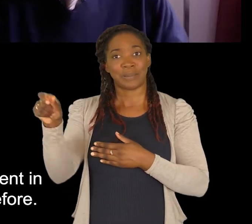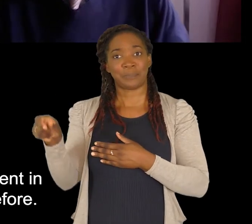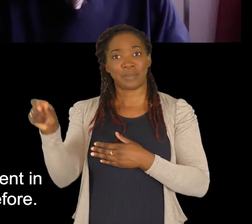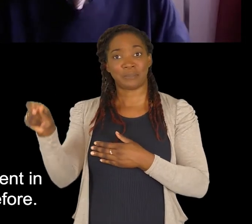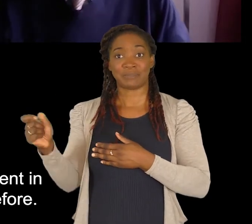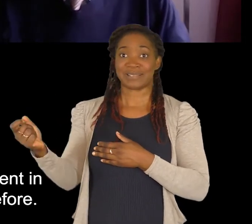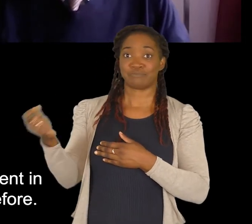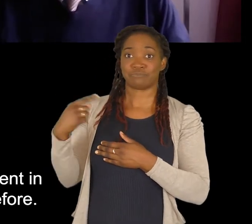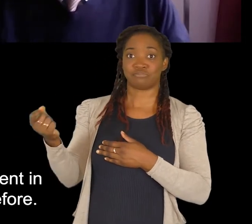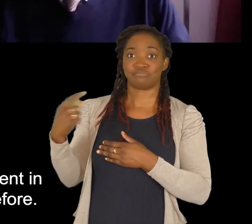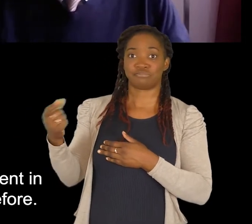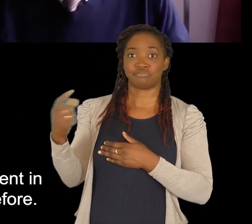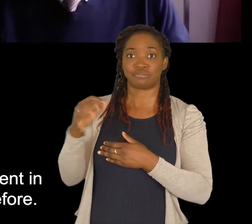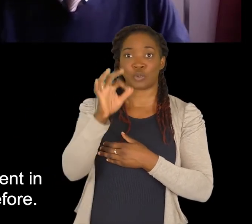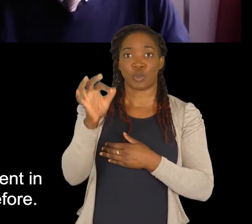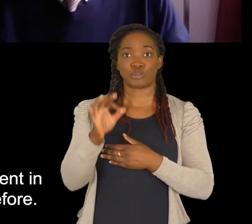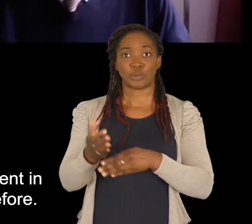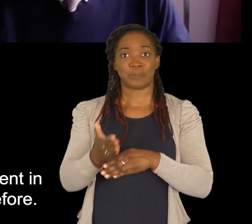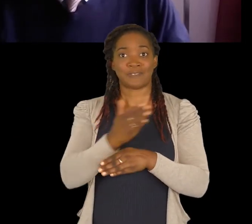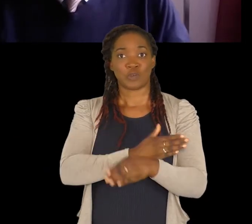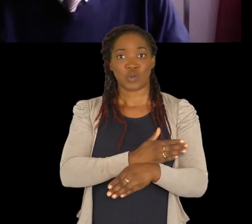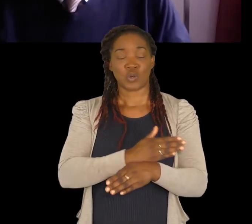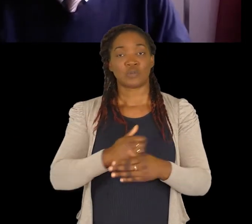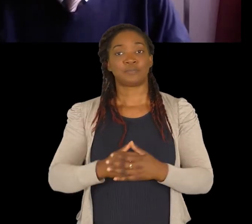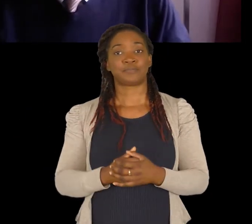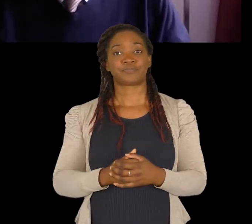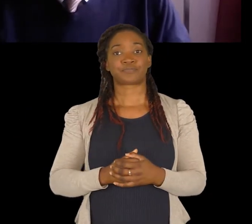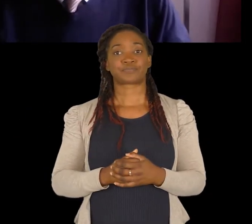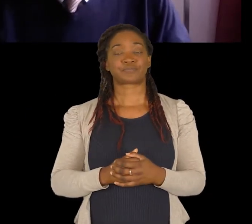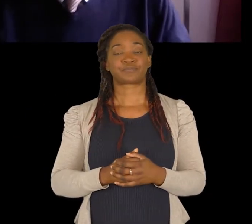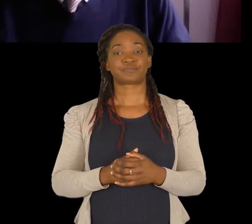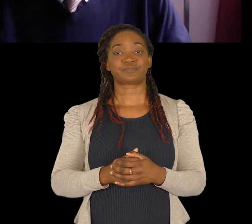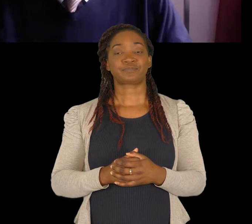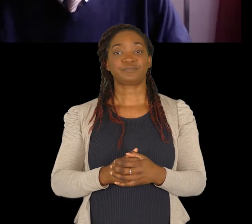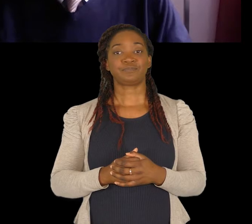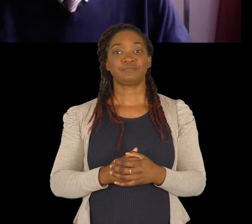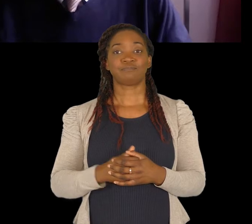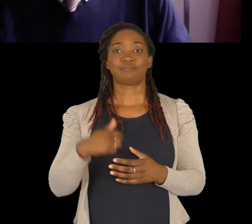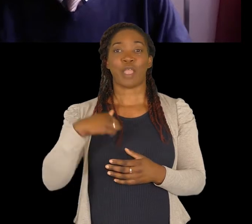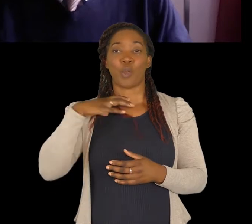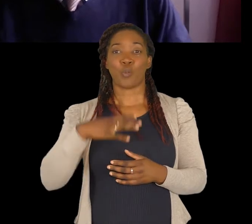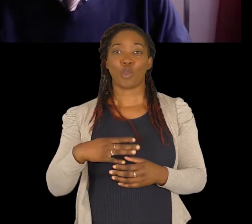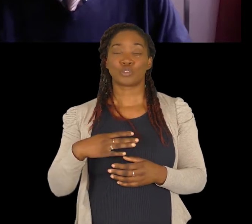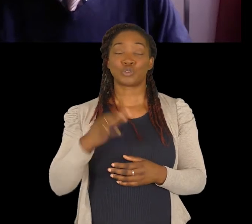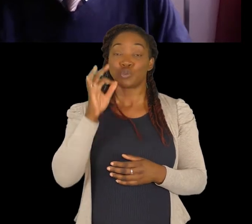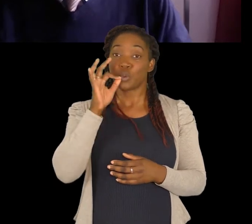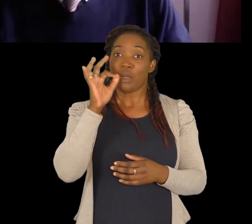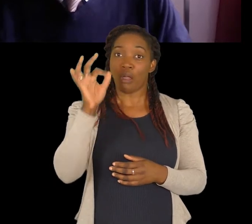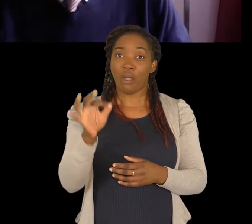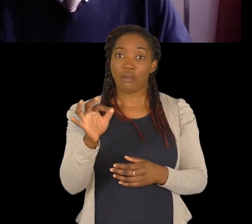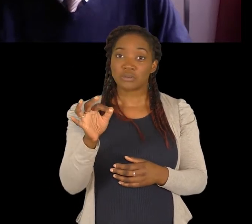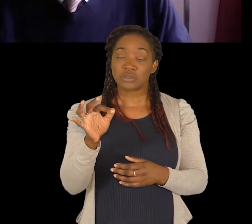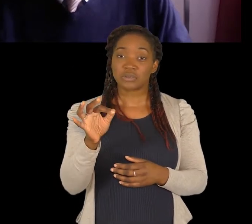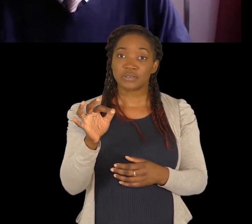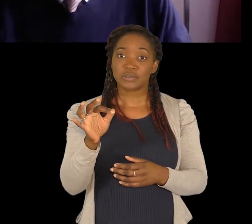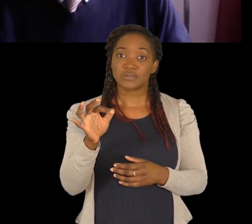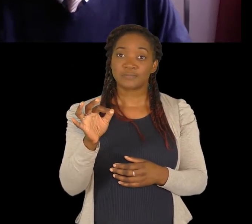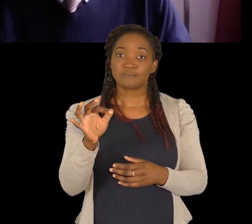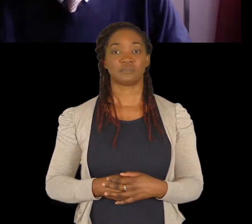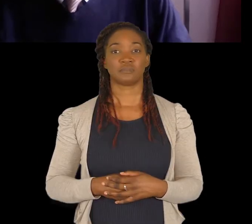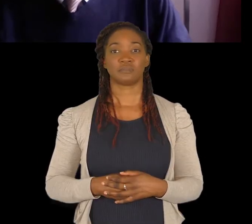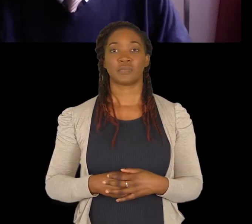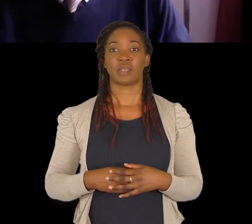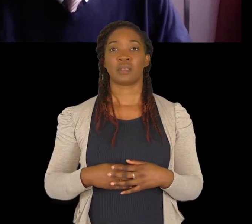that have sent in some questions. I know that you'd asked this before. And so I just wanted to ask you here,